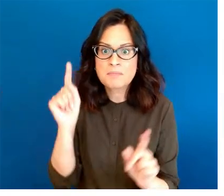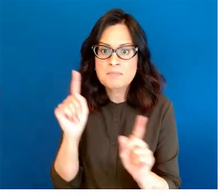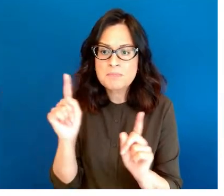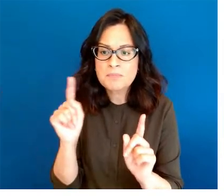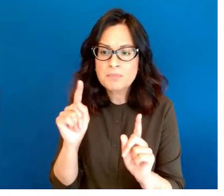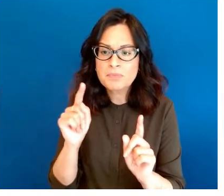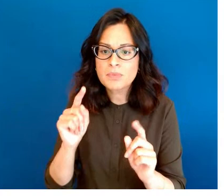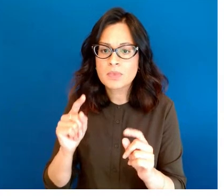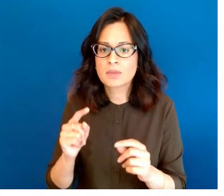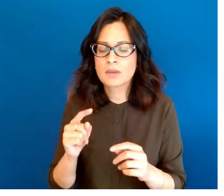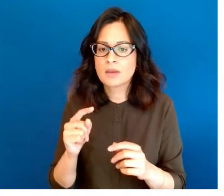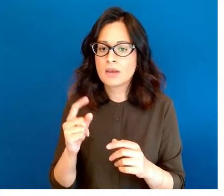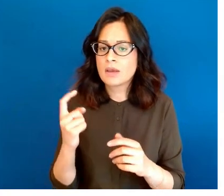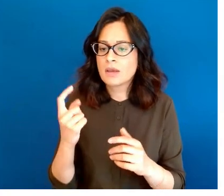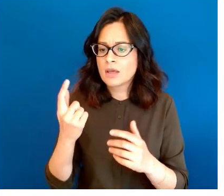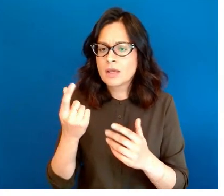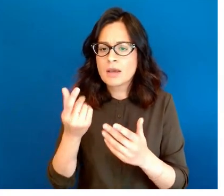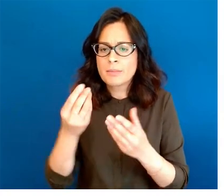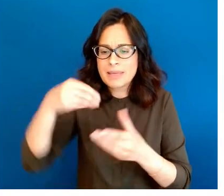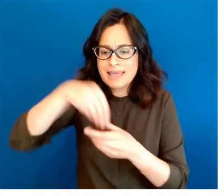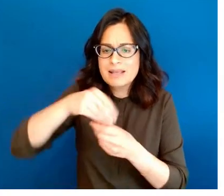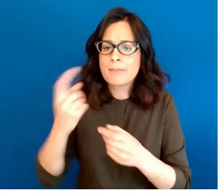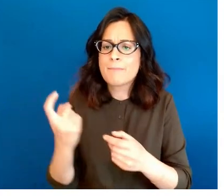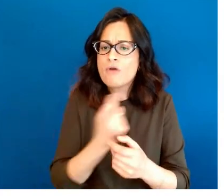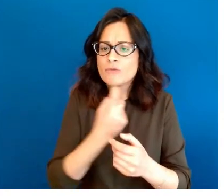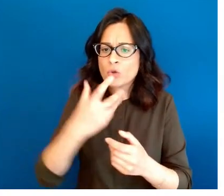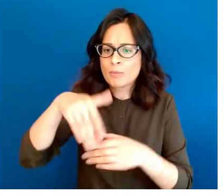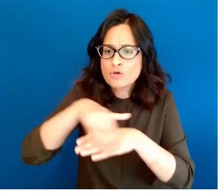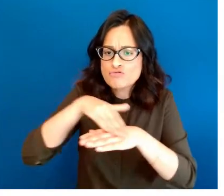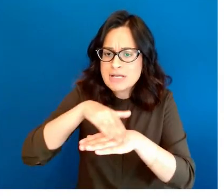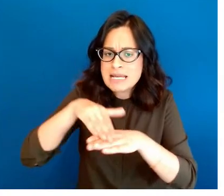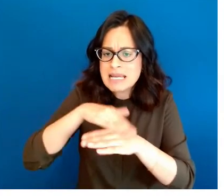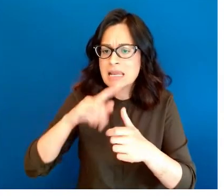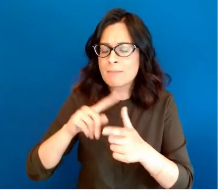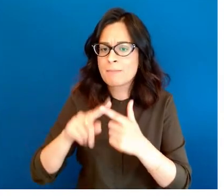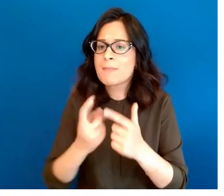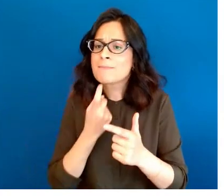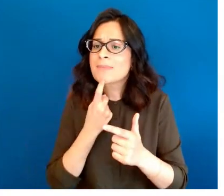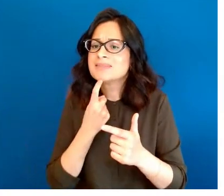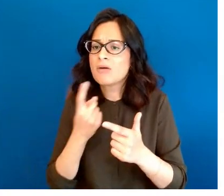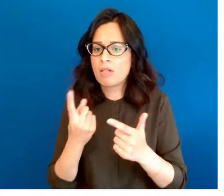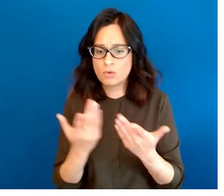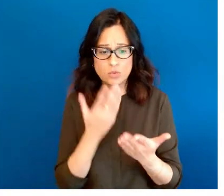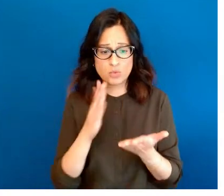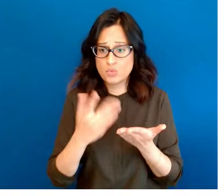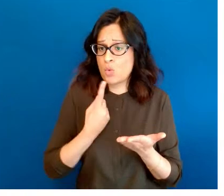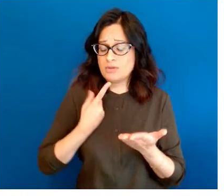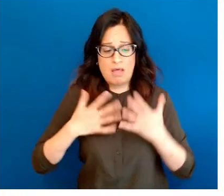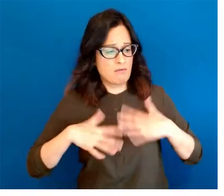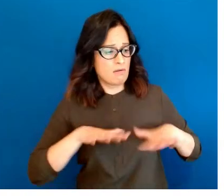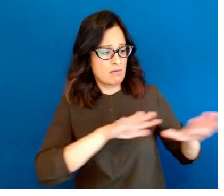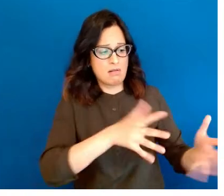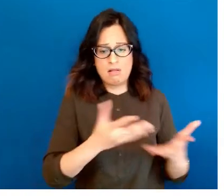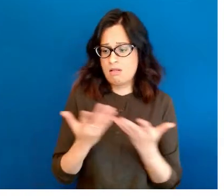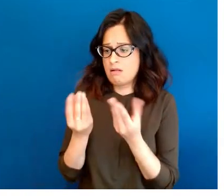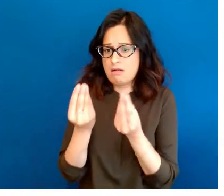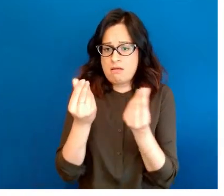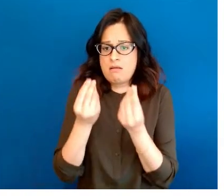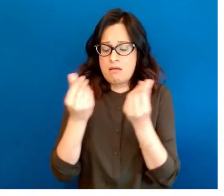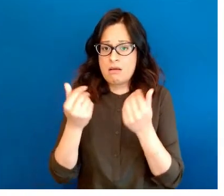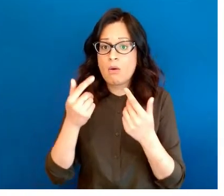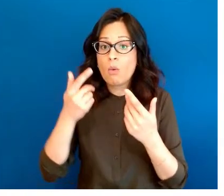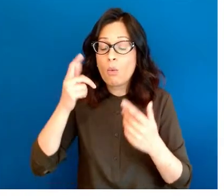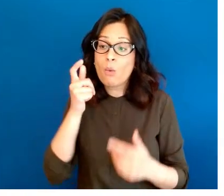fragrance and creams, metals, you can transfer from your hands, but you can also, people who use eyelash curlers